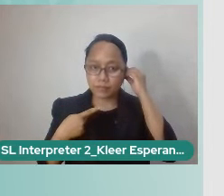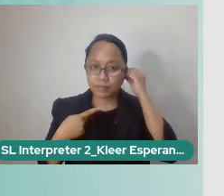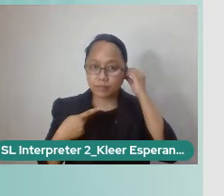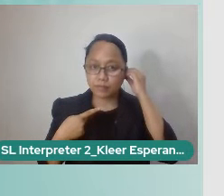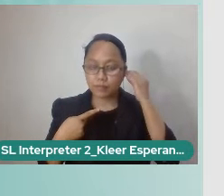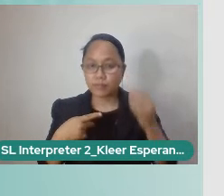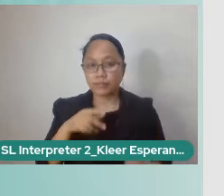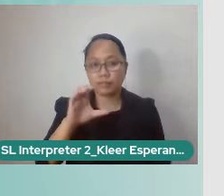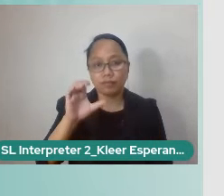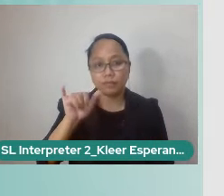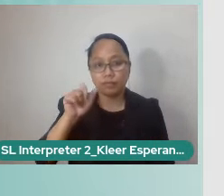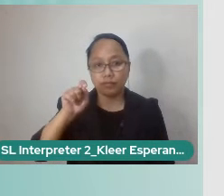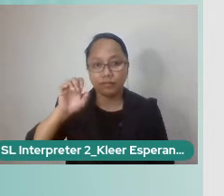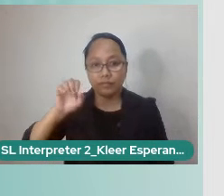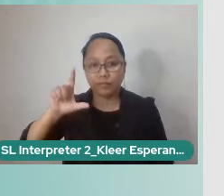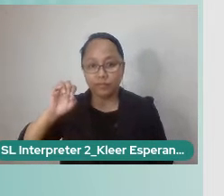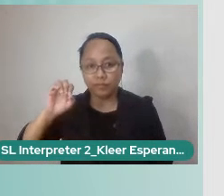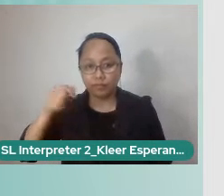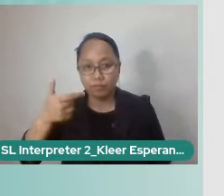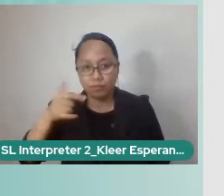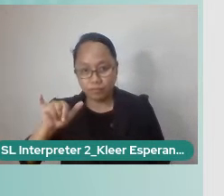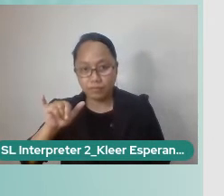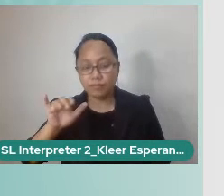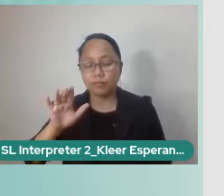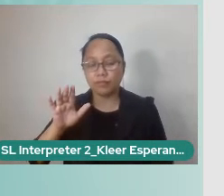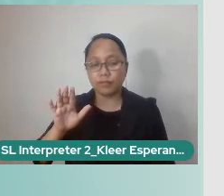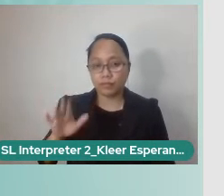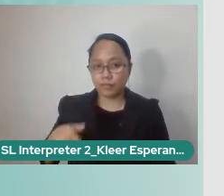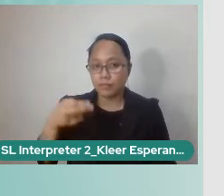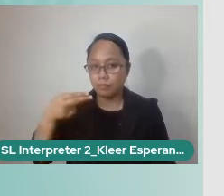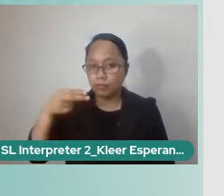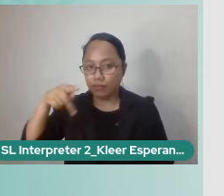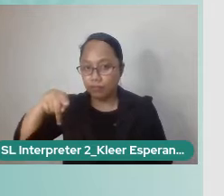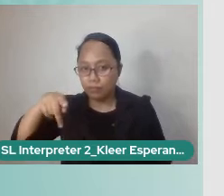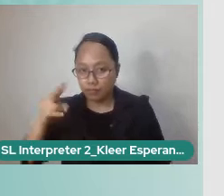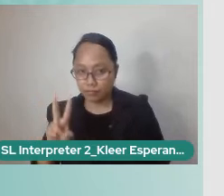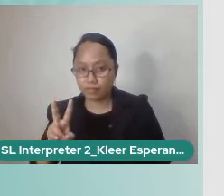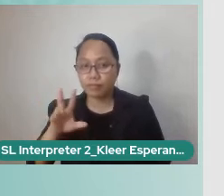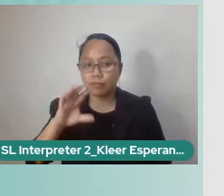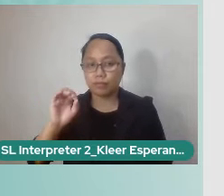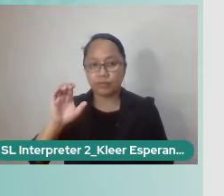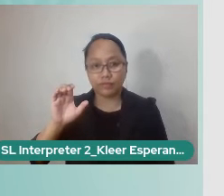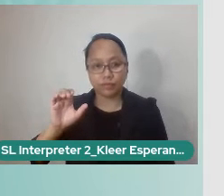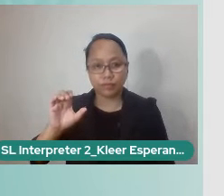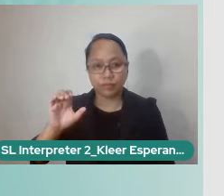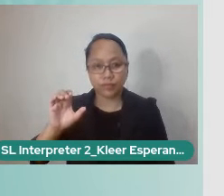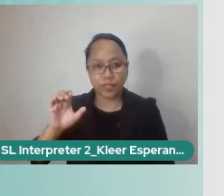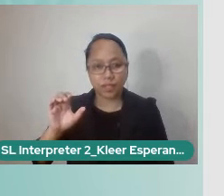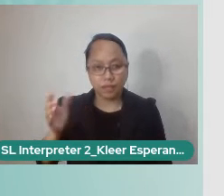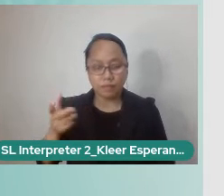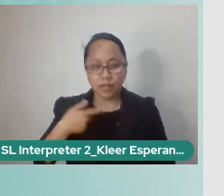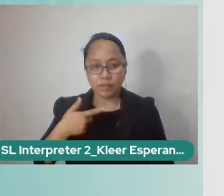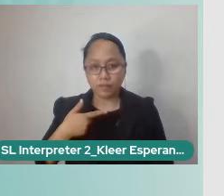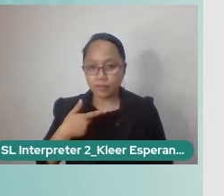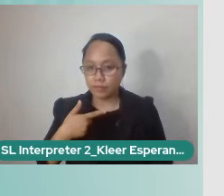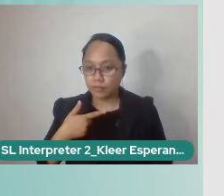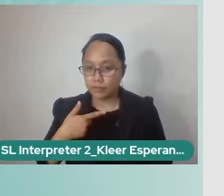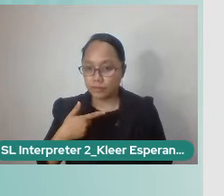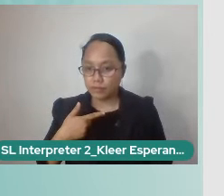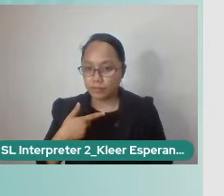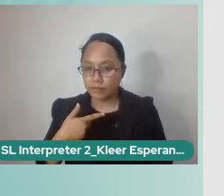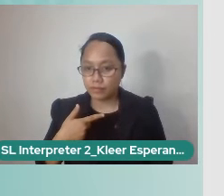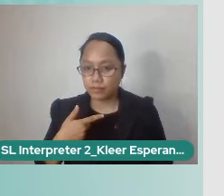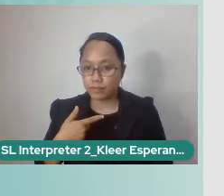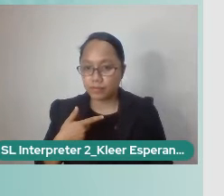is published more than a decade ago, about 15 years ago, in fact, by Joachim Dillner and colleagues. And this shows what